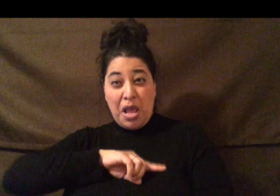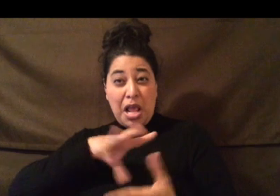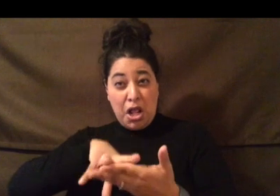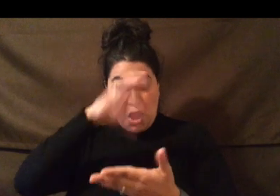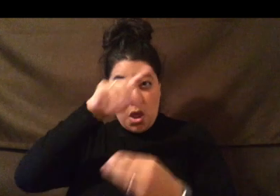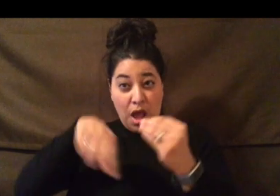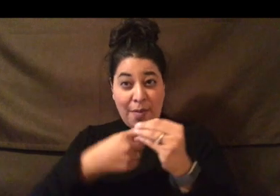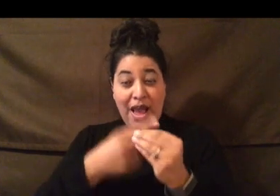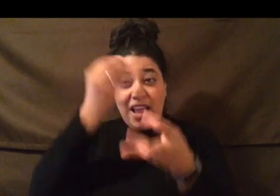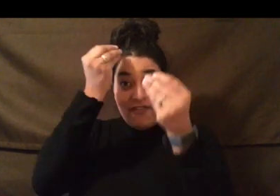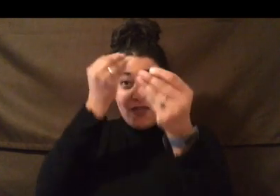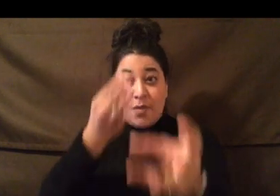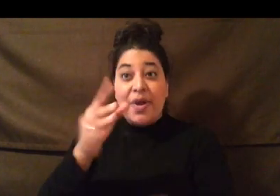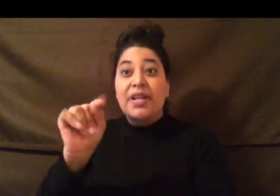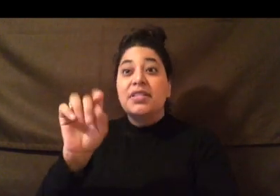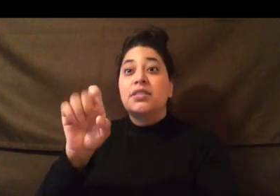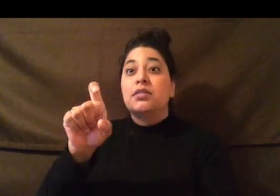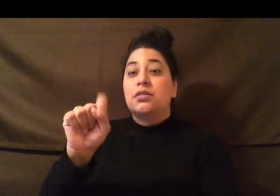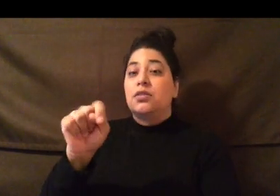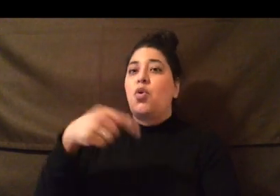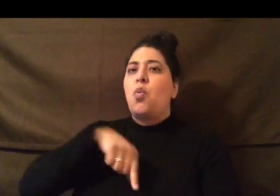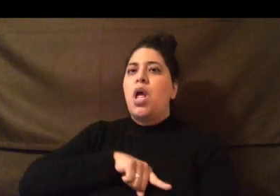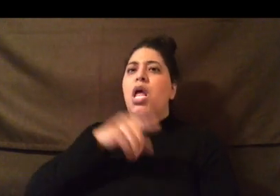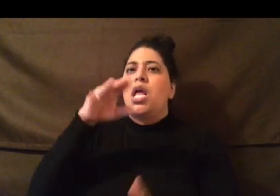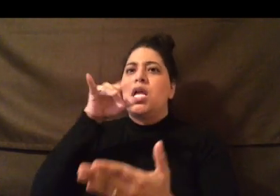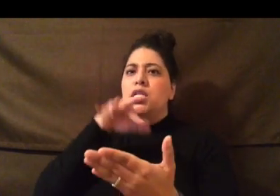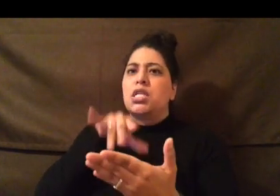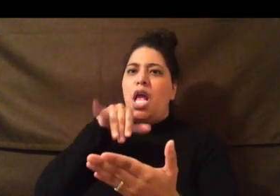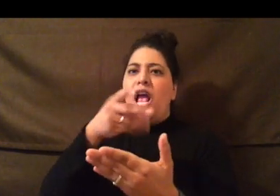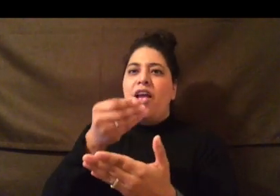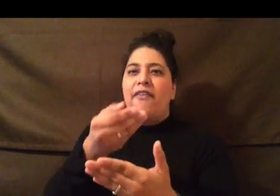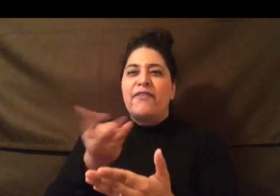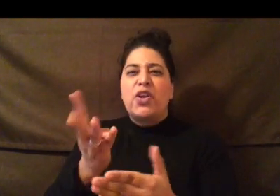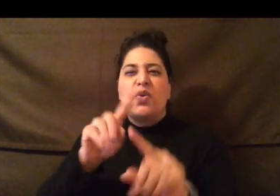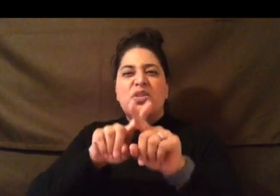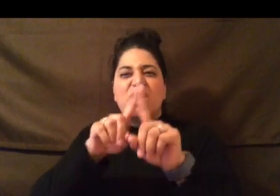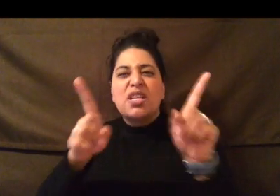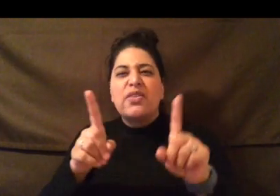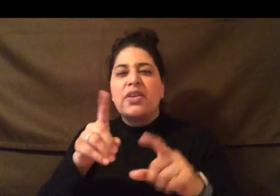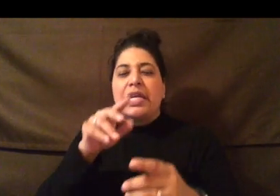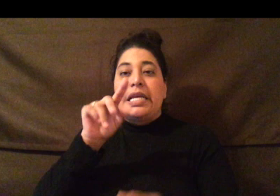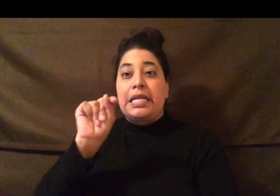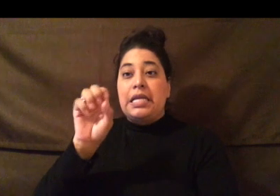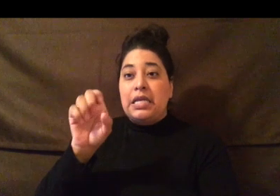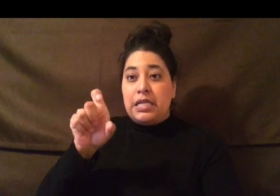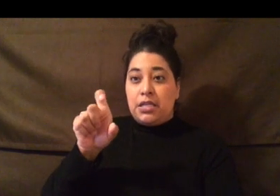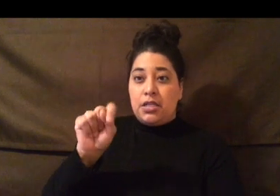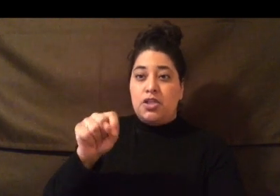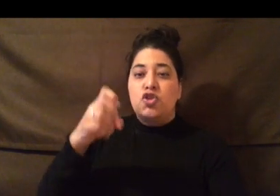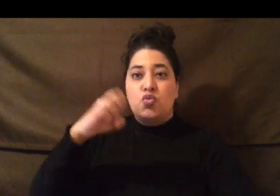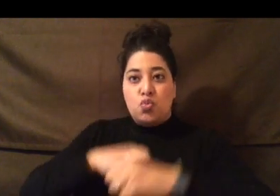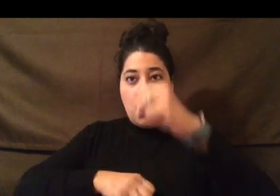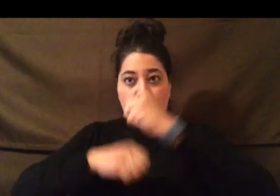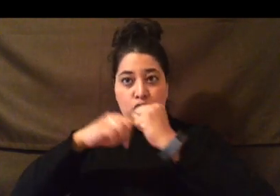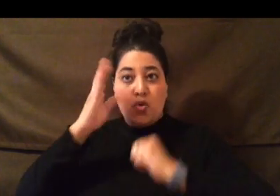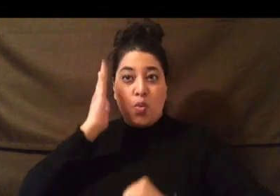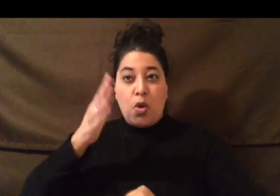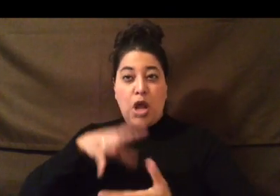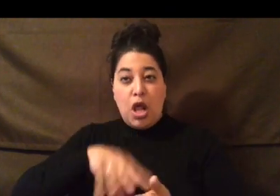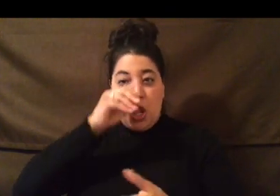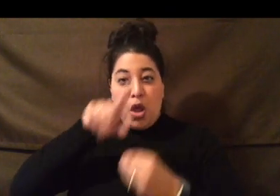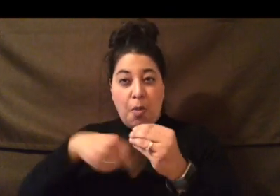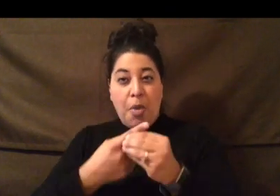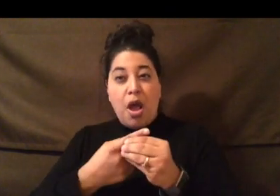informational text, we studied a few different text structures that we might see in informational